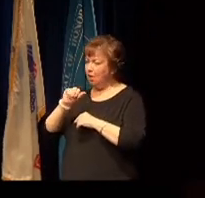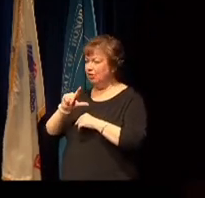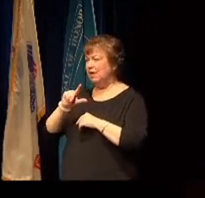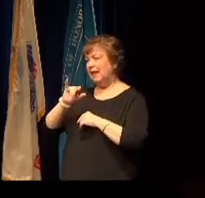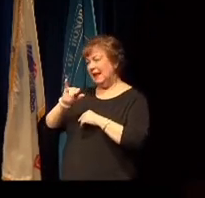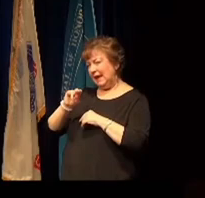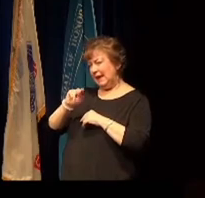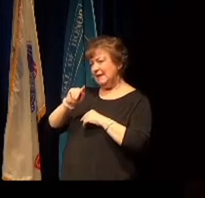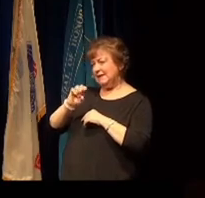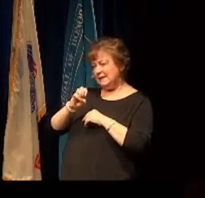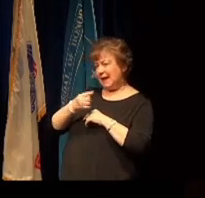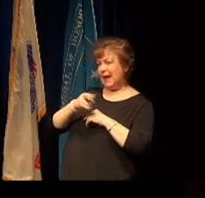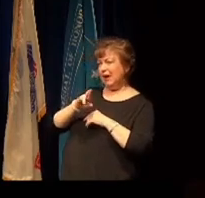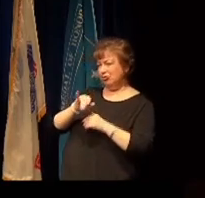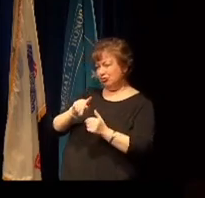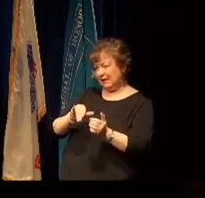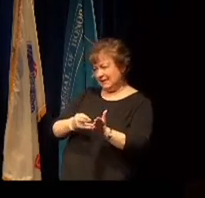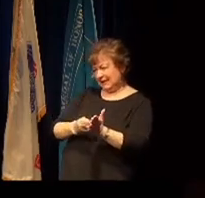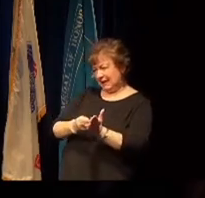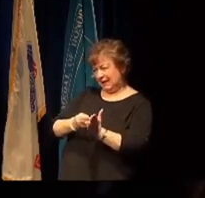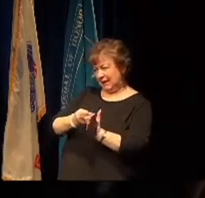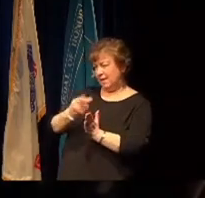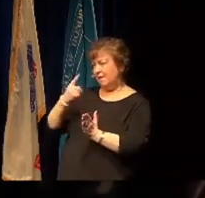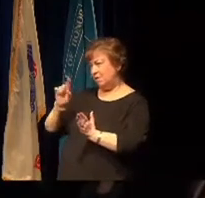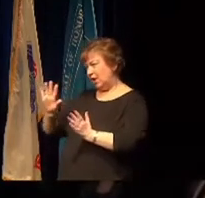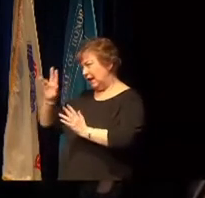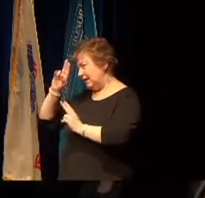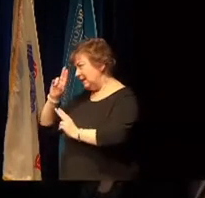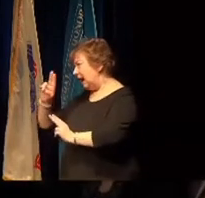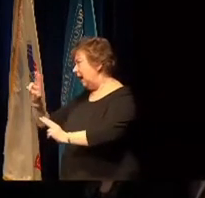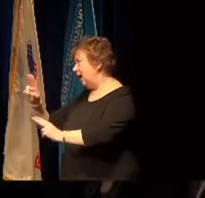honor. Thank you.